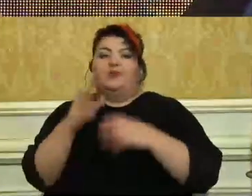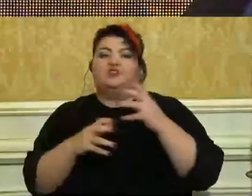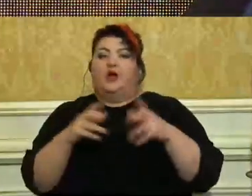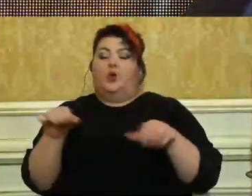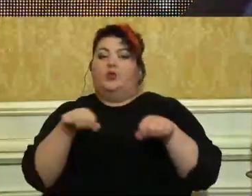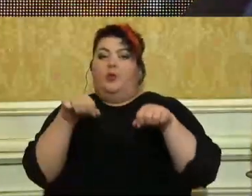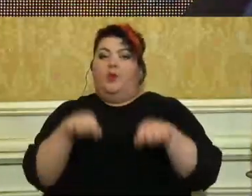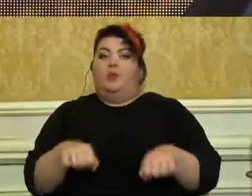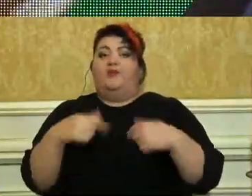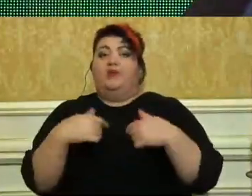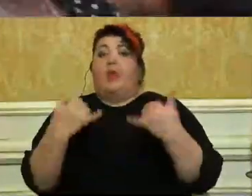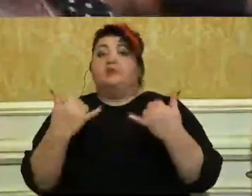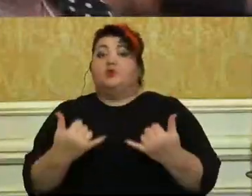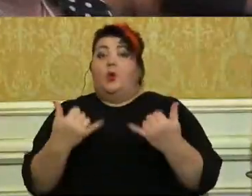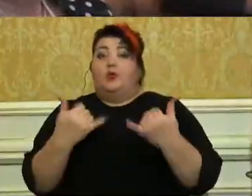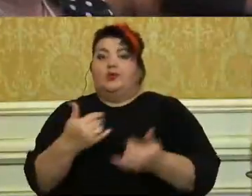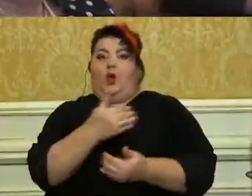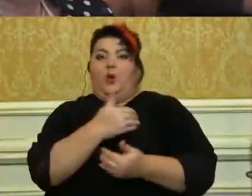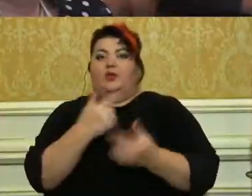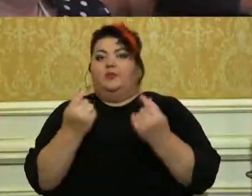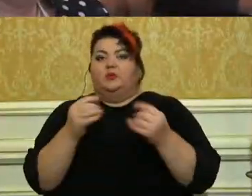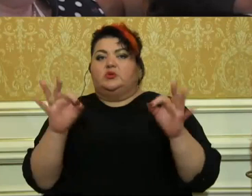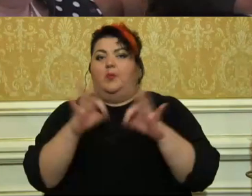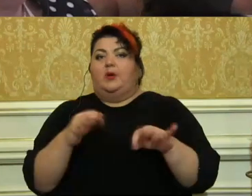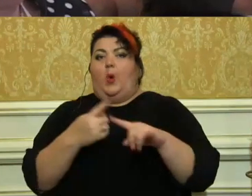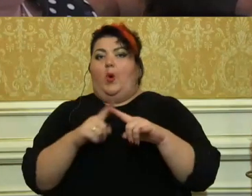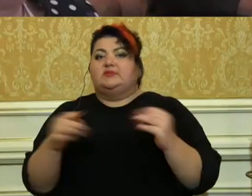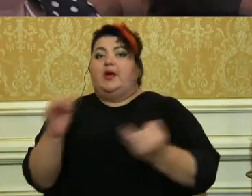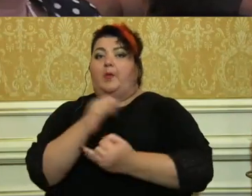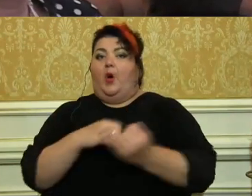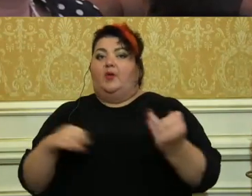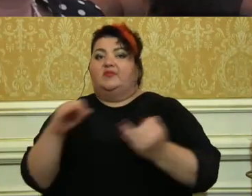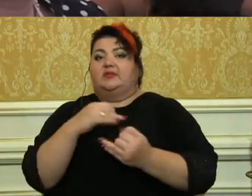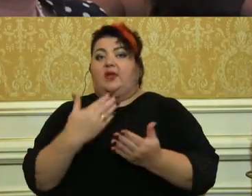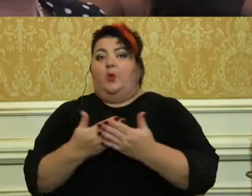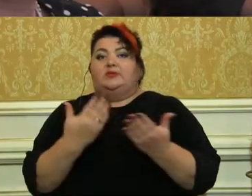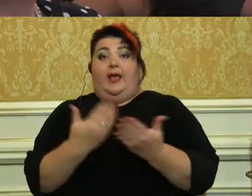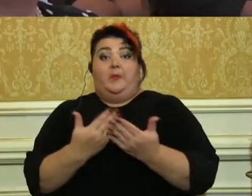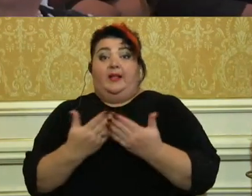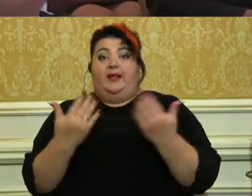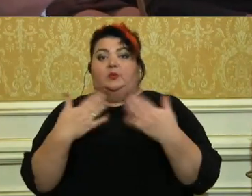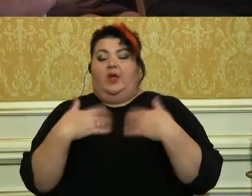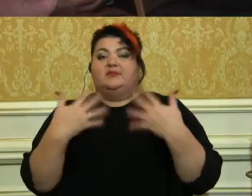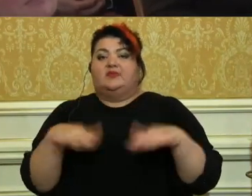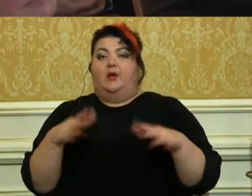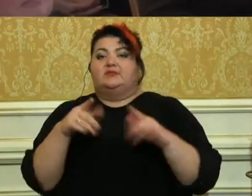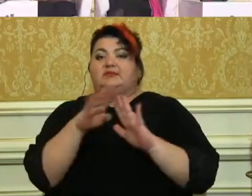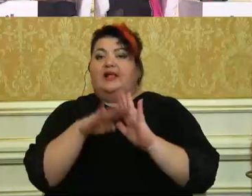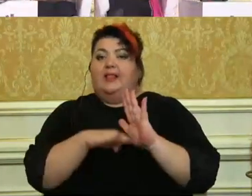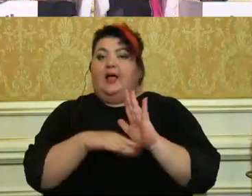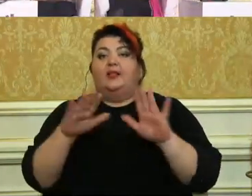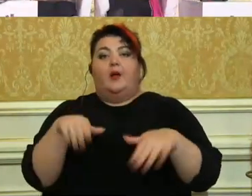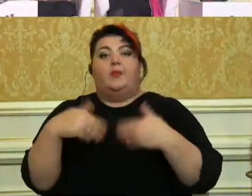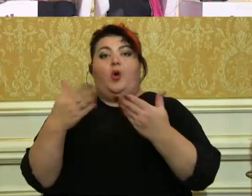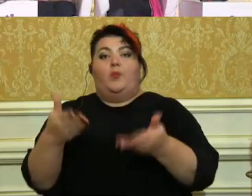with 100 proposals for a feminist diplomacy. And remembering of